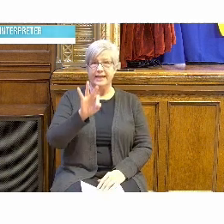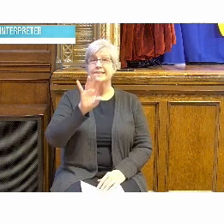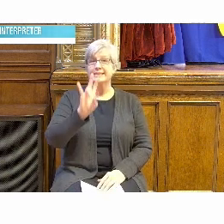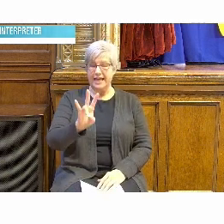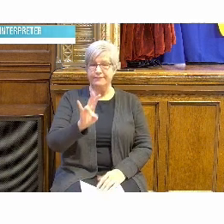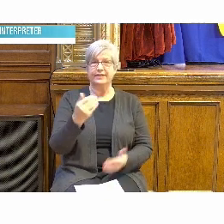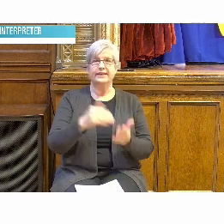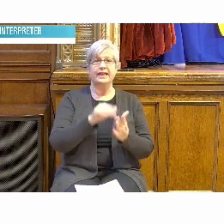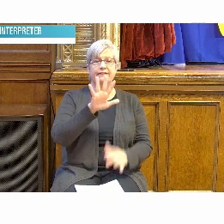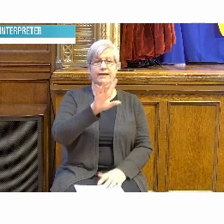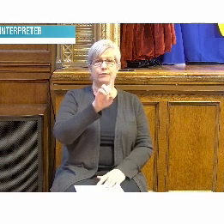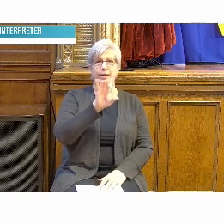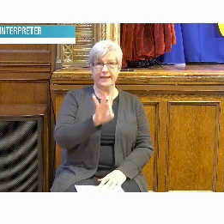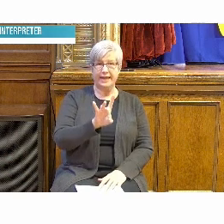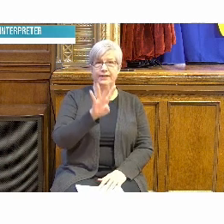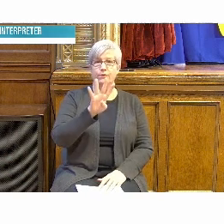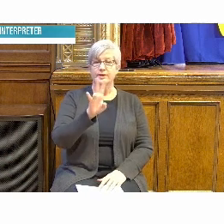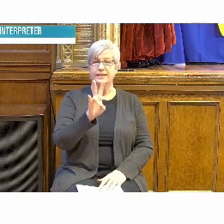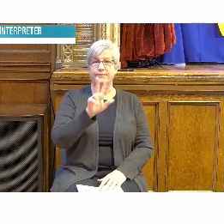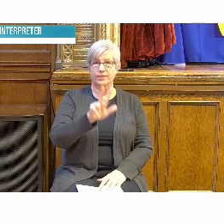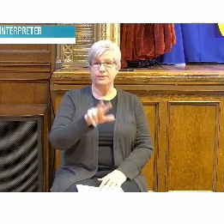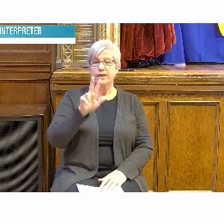518-473-3997. That's